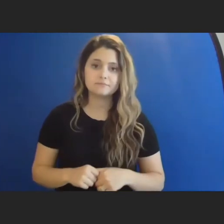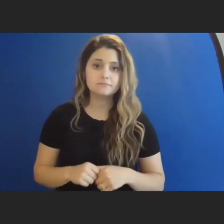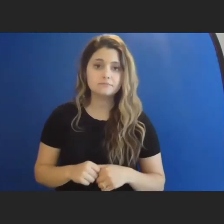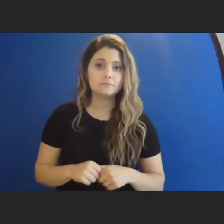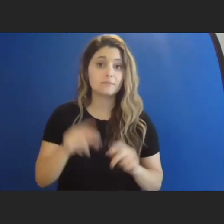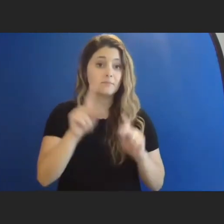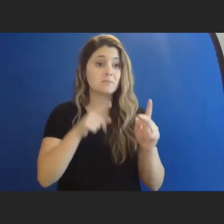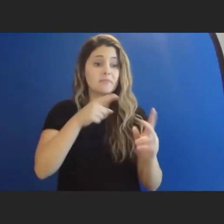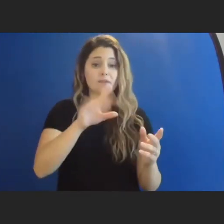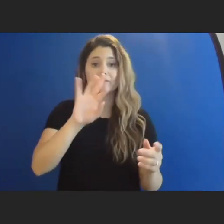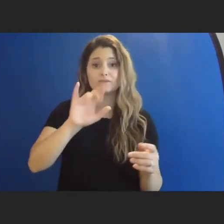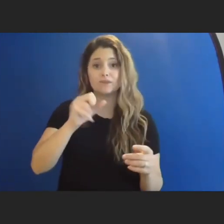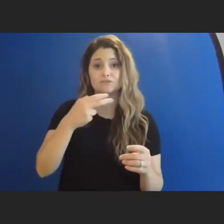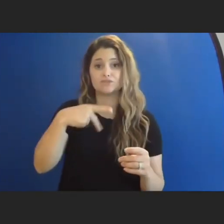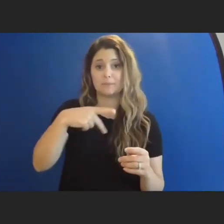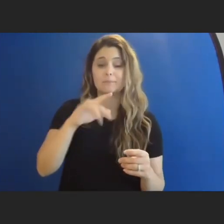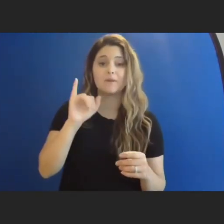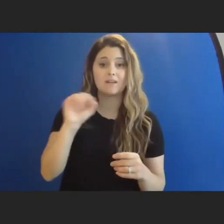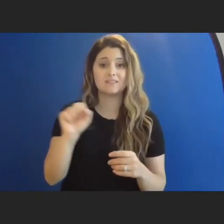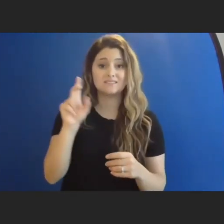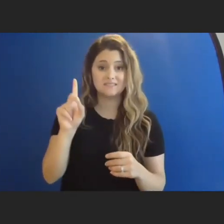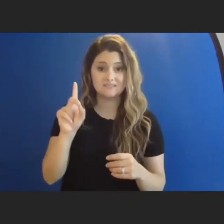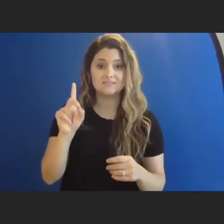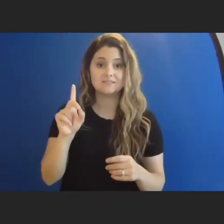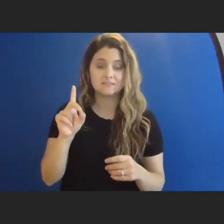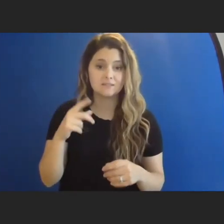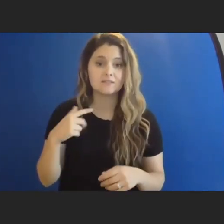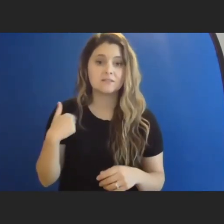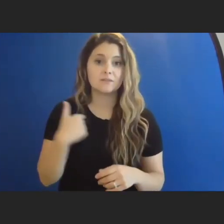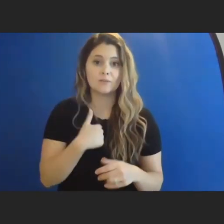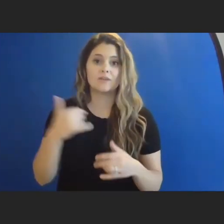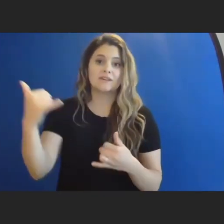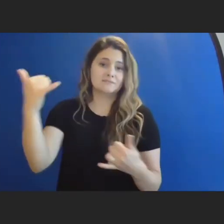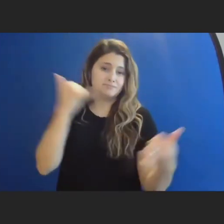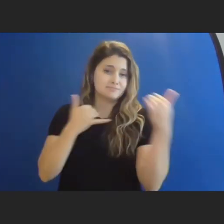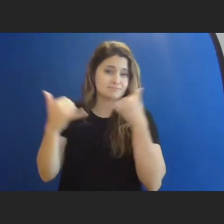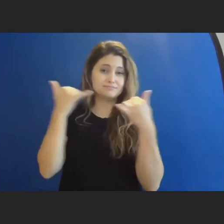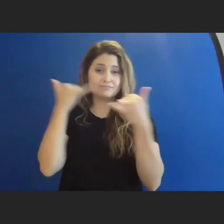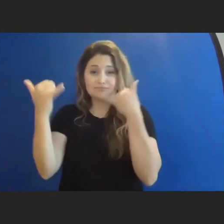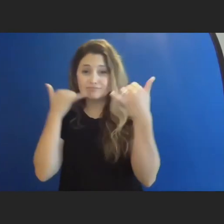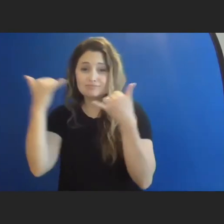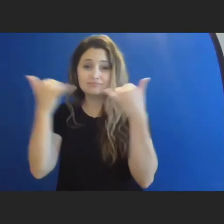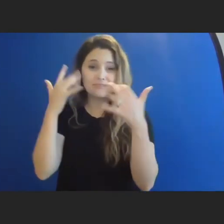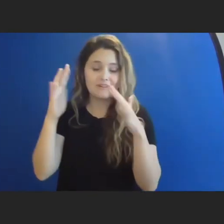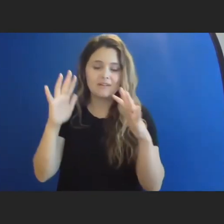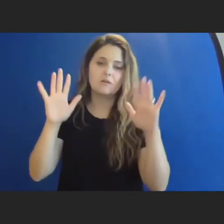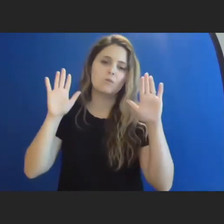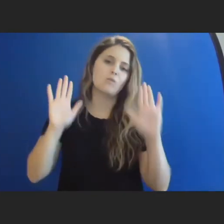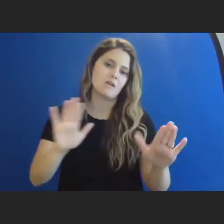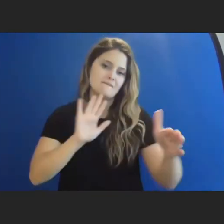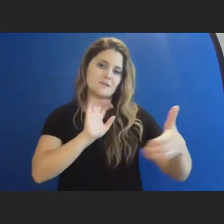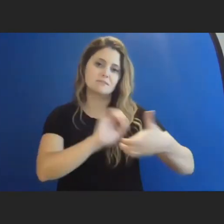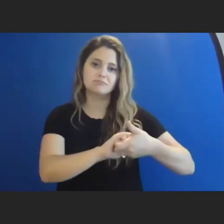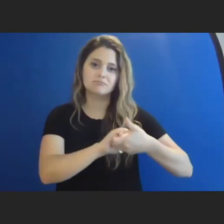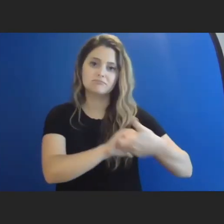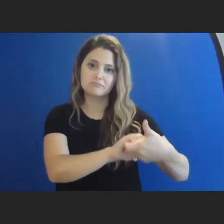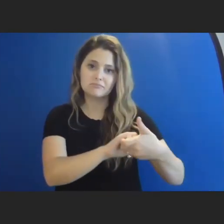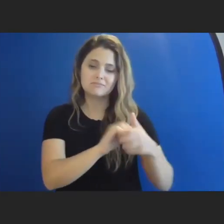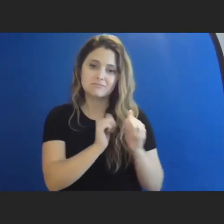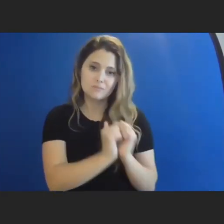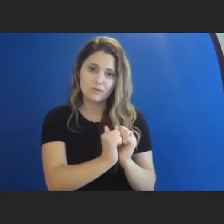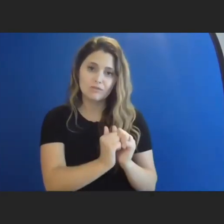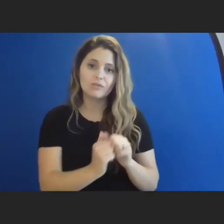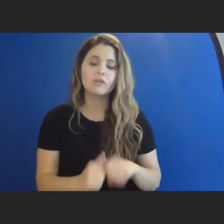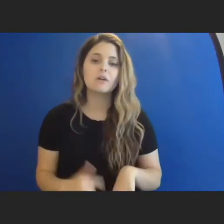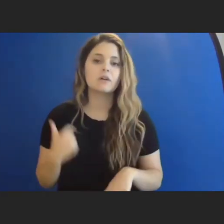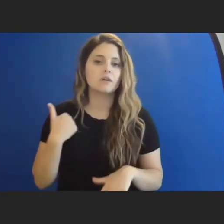at Friendship ISD, we burn up the phone lines calling the health department. They're a great resource for us. And we